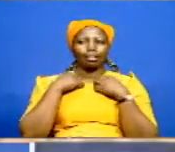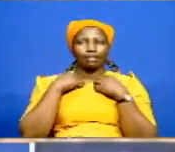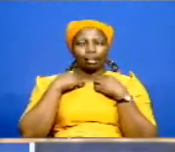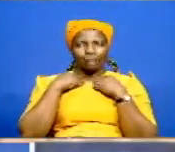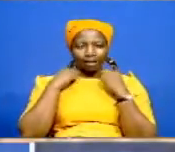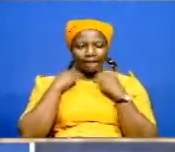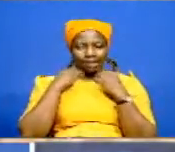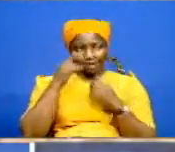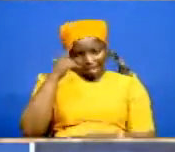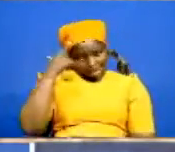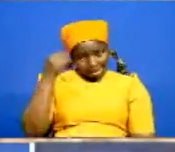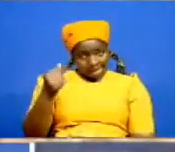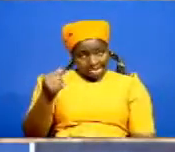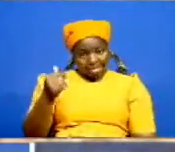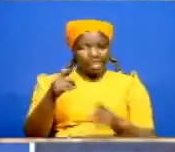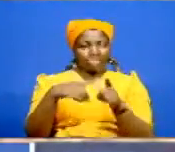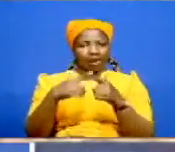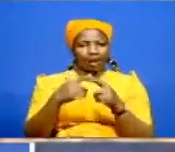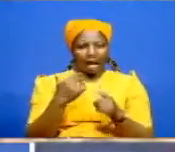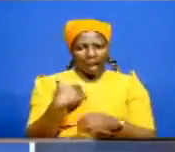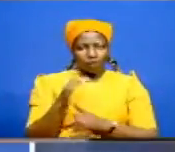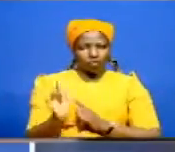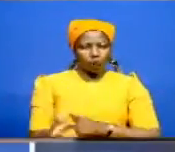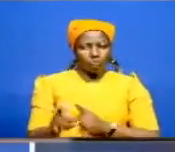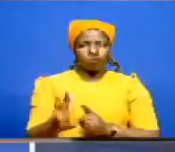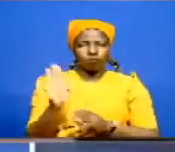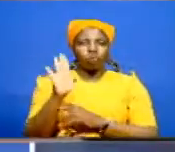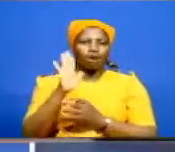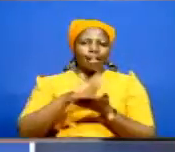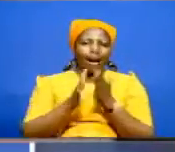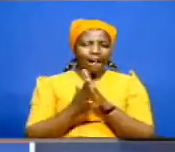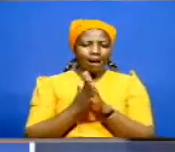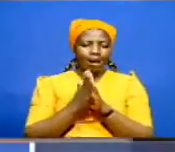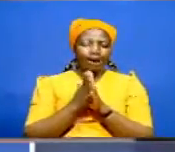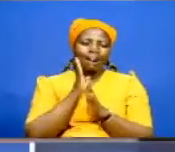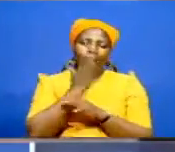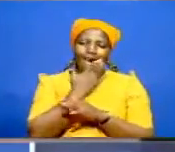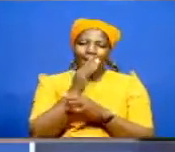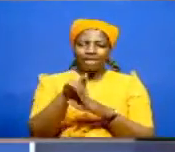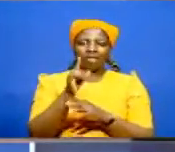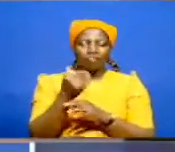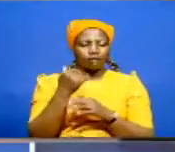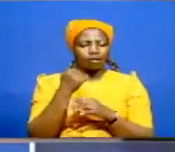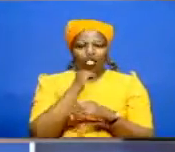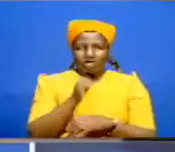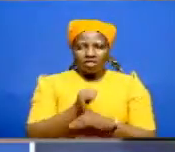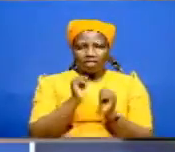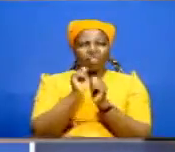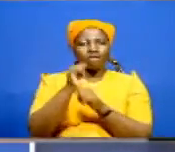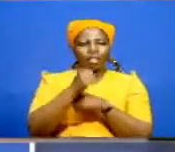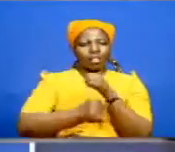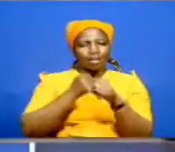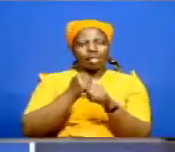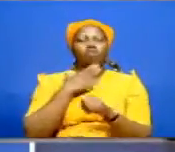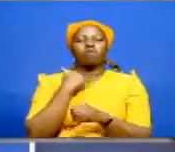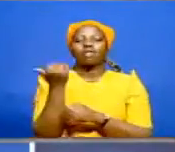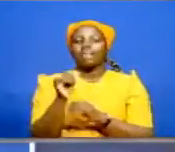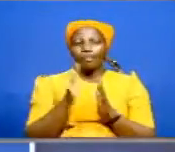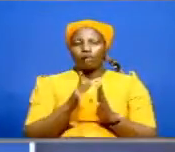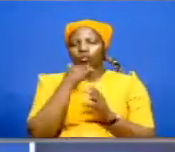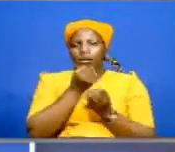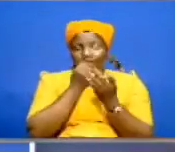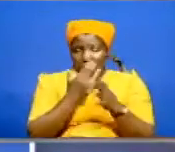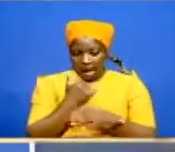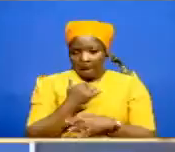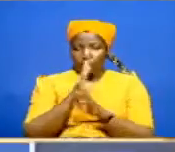Ako miaka 15, 15 years. They want anyone with information that may assist them trace him to report to the nearest